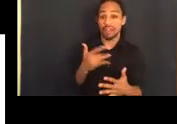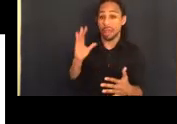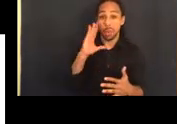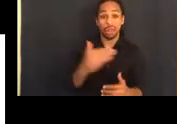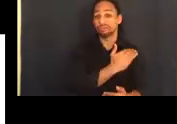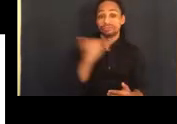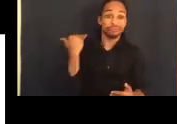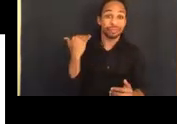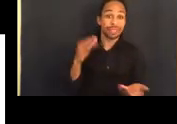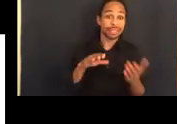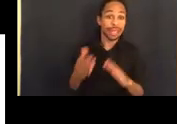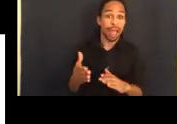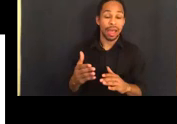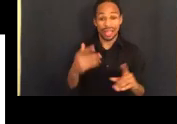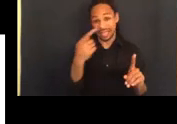officers.